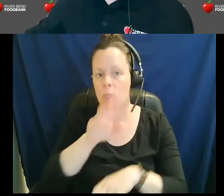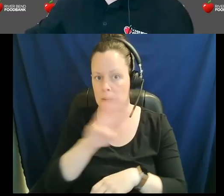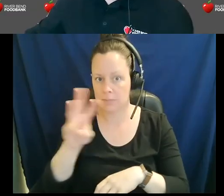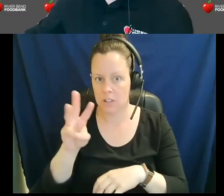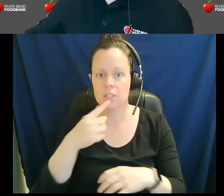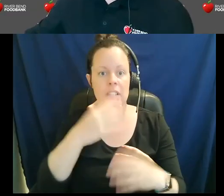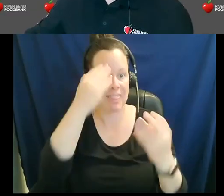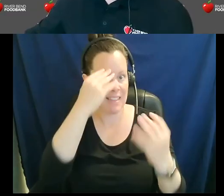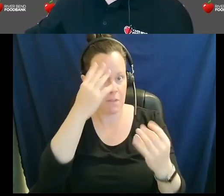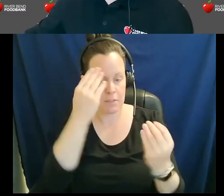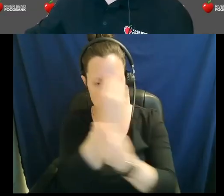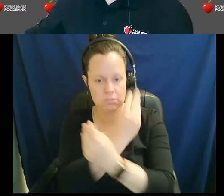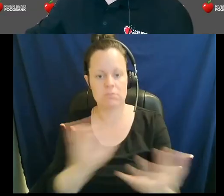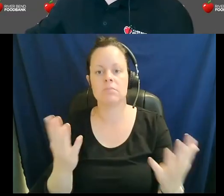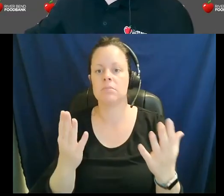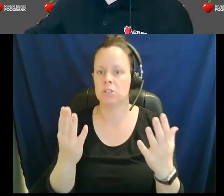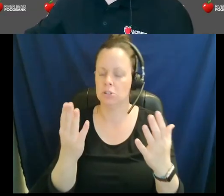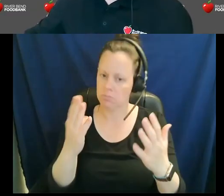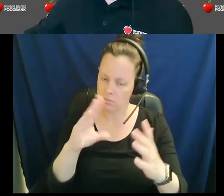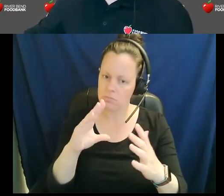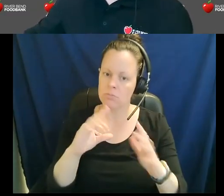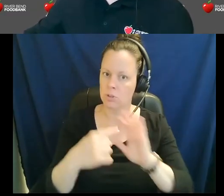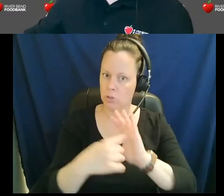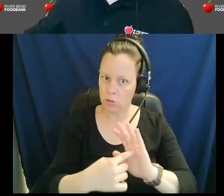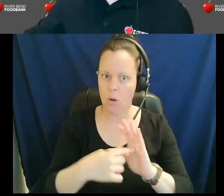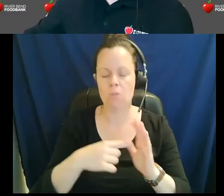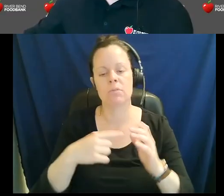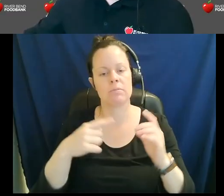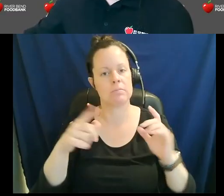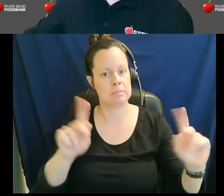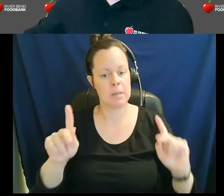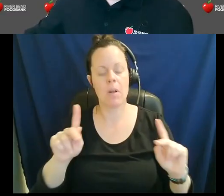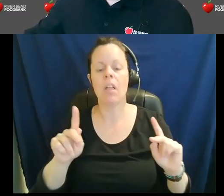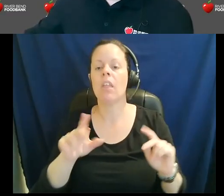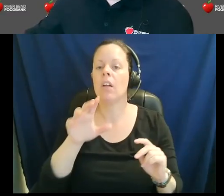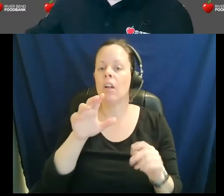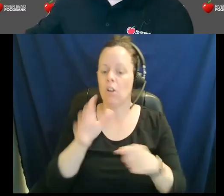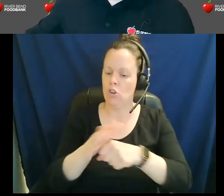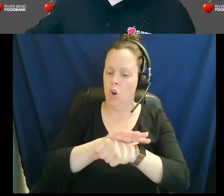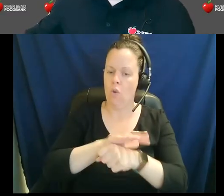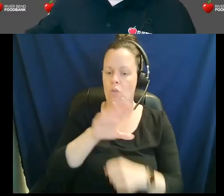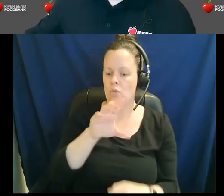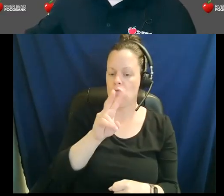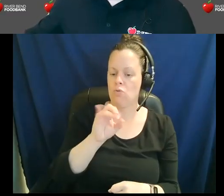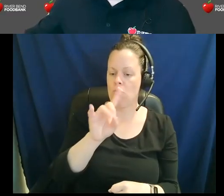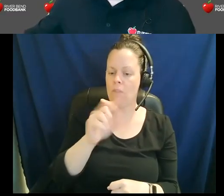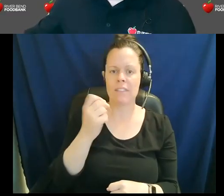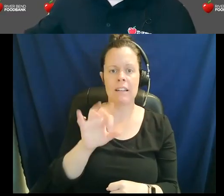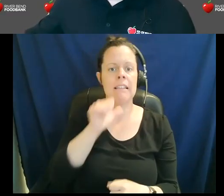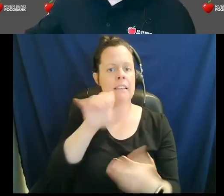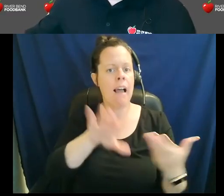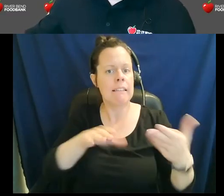is being given to reassure the public that COVID-19 is not a death sentence and that the vast majority